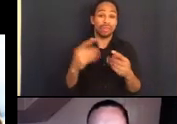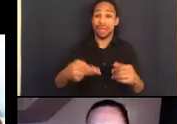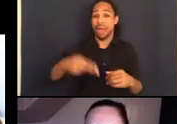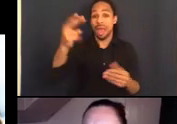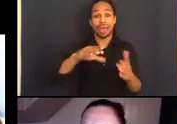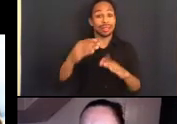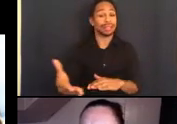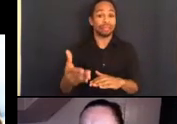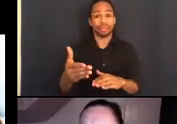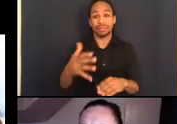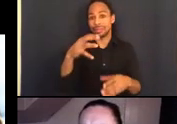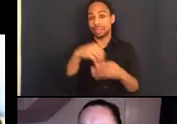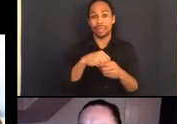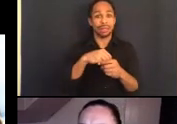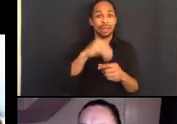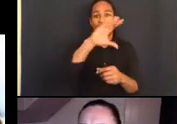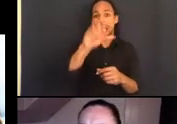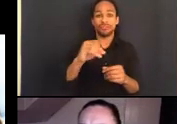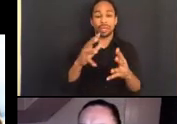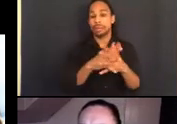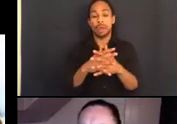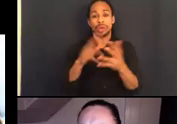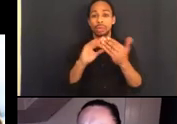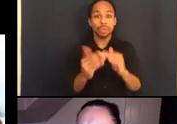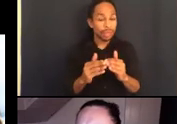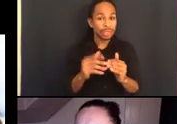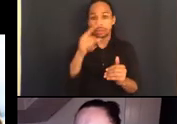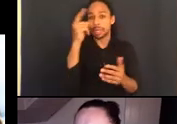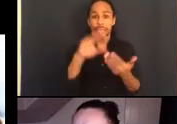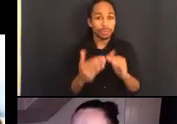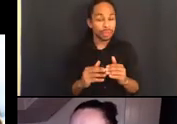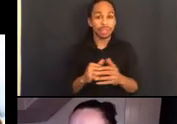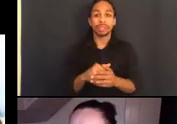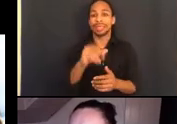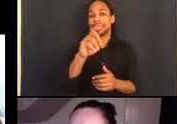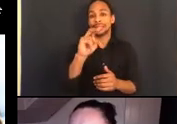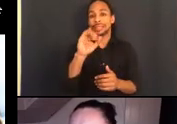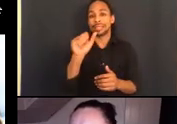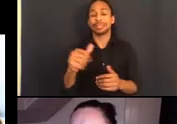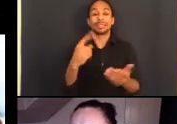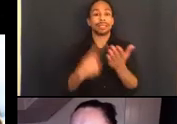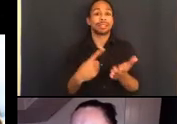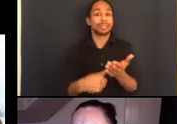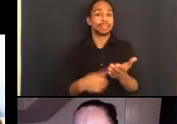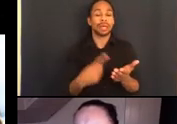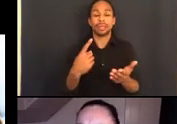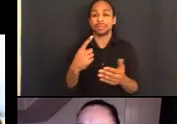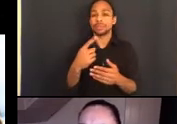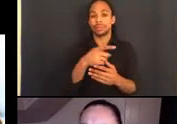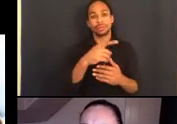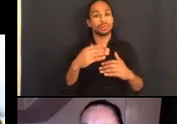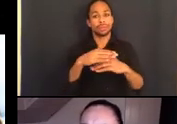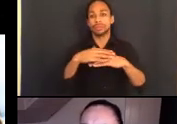communities. Denisa, you spoke to the impact on Diné, Navajo